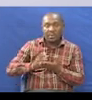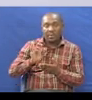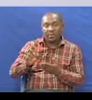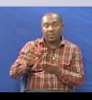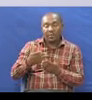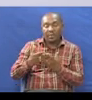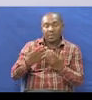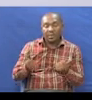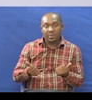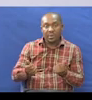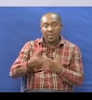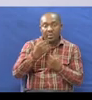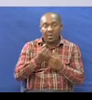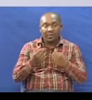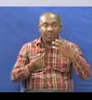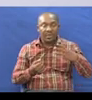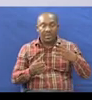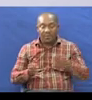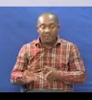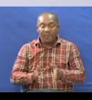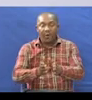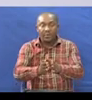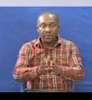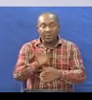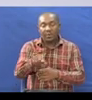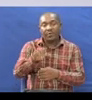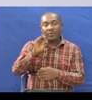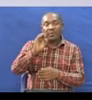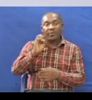reasons, we have 3 forms of feudalism.